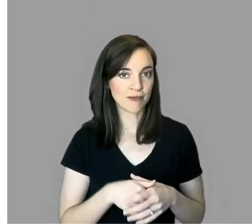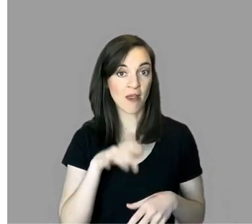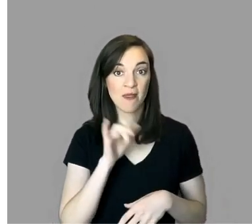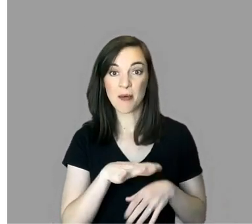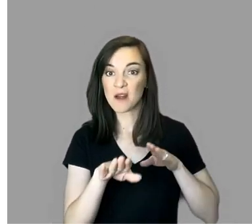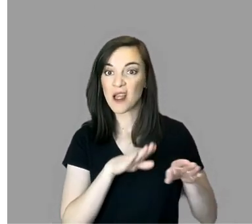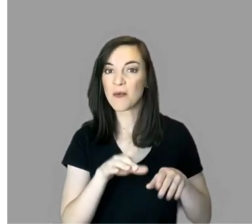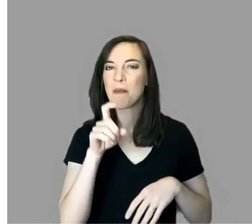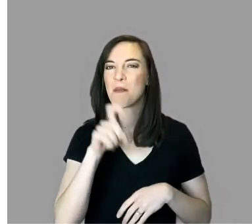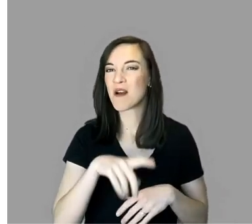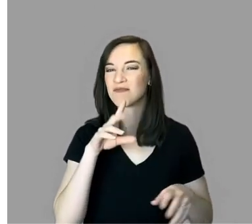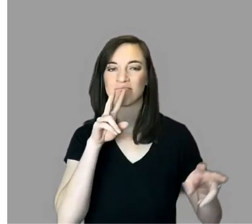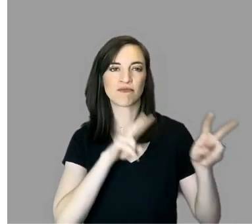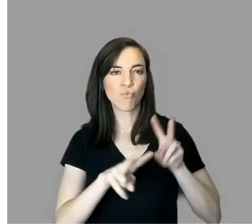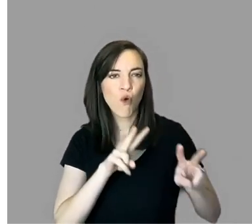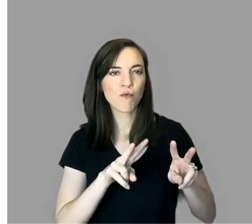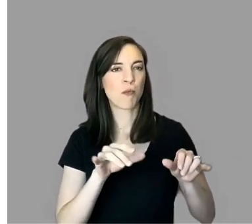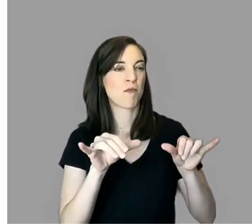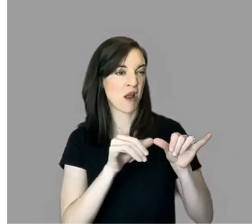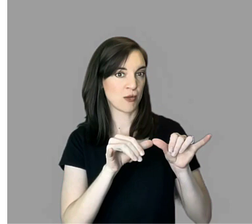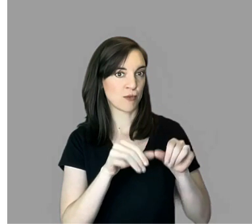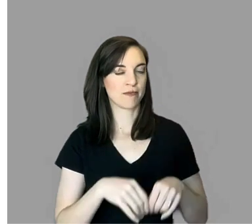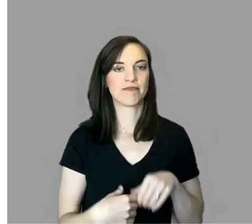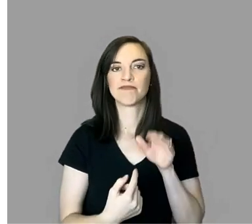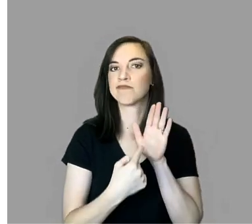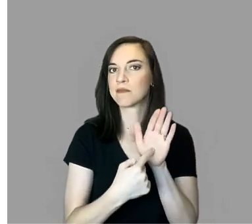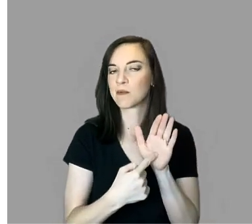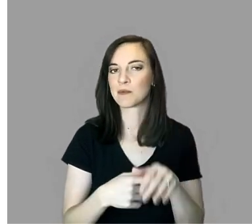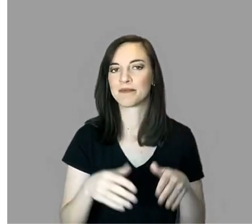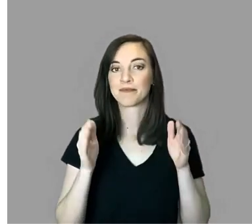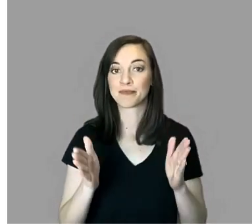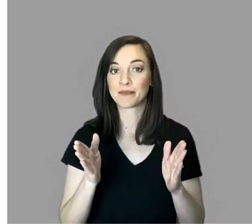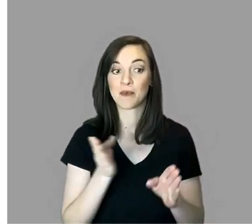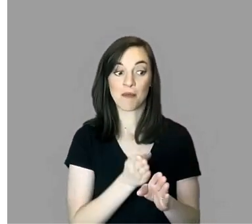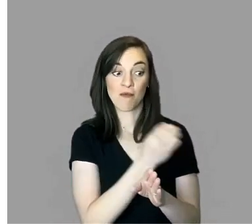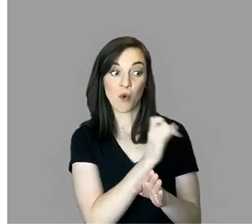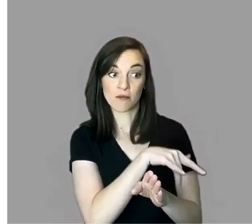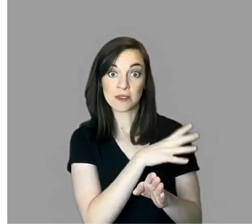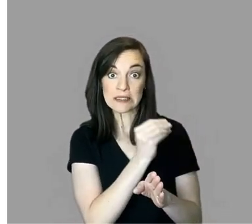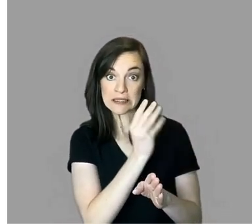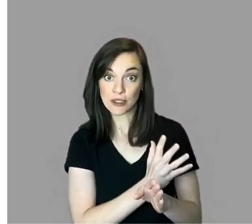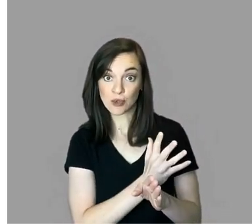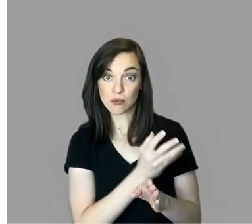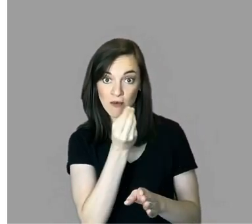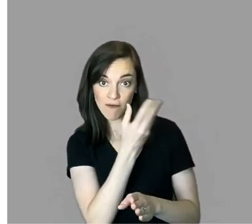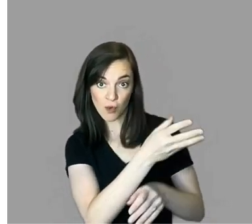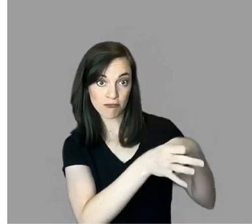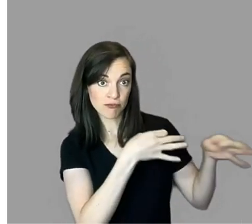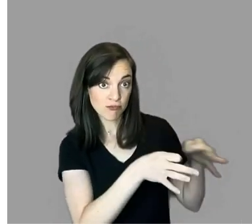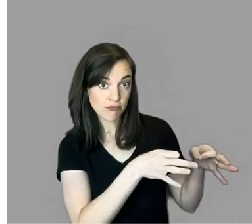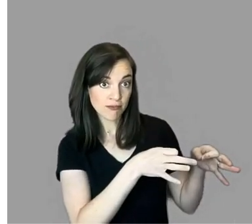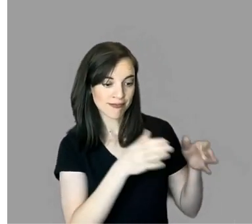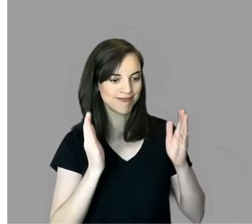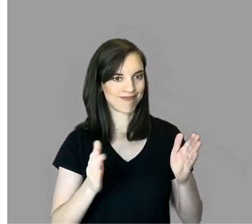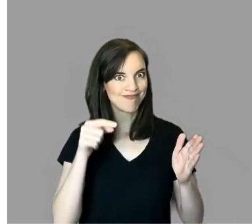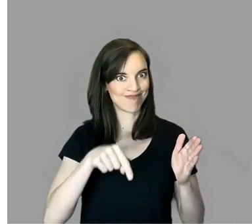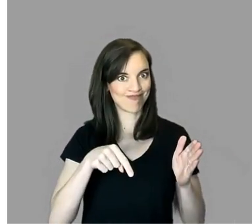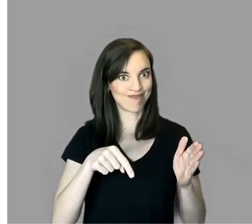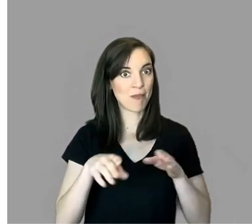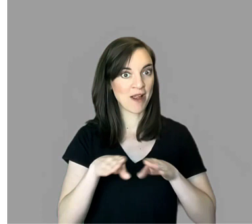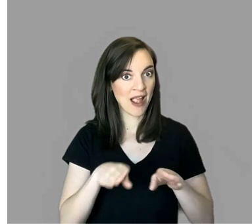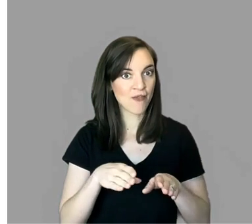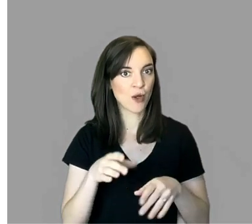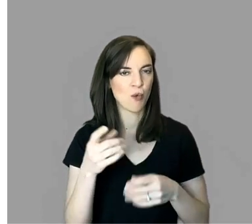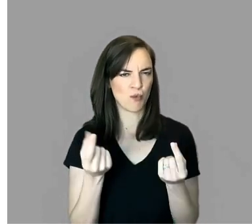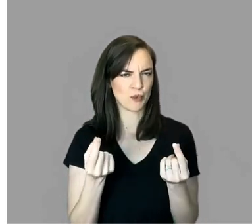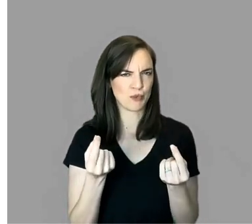B. Behavior. The student engages in the behavior in an observable and measurable way. For example, after the teacher gives